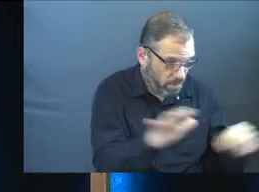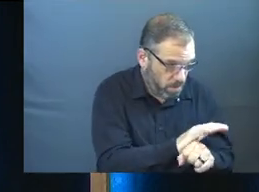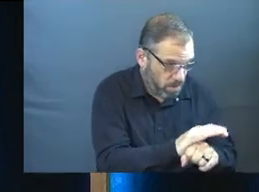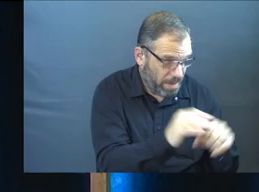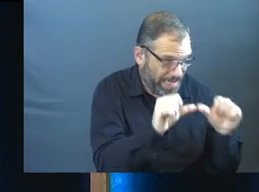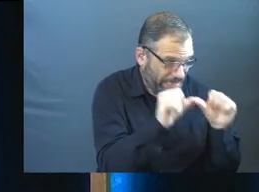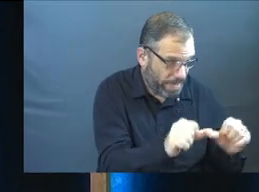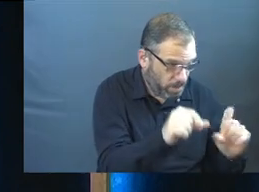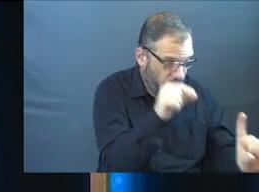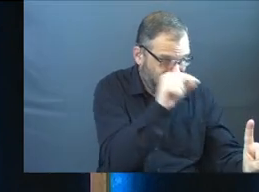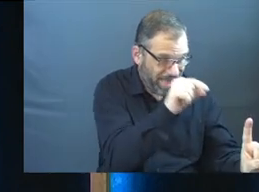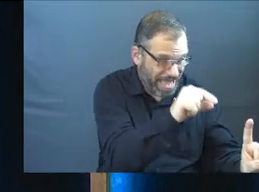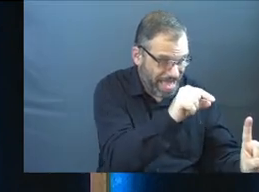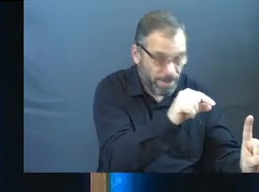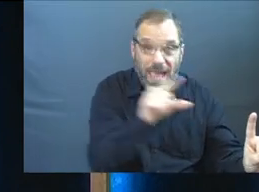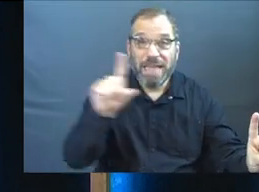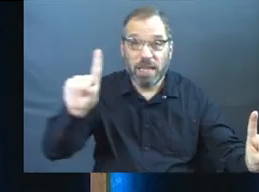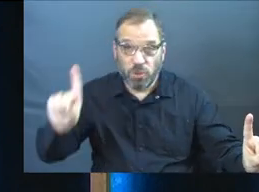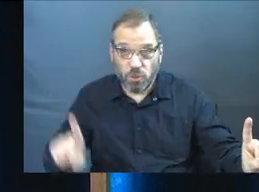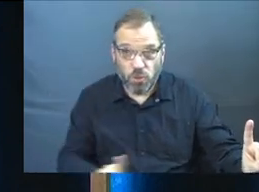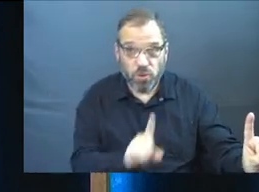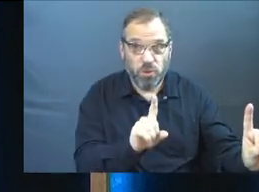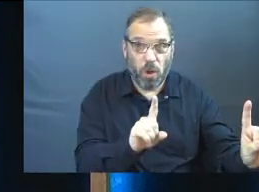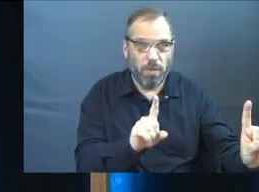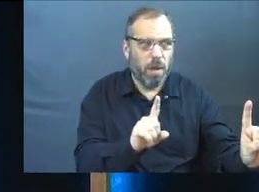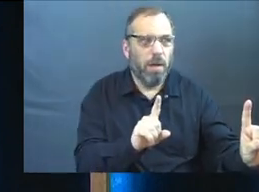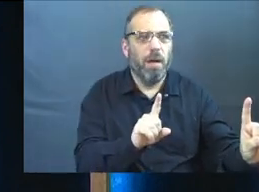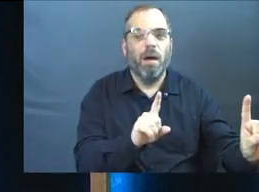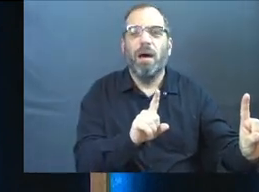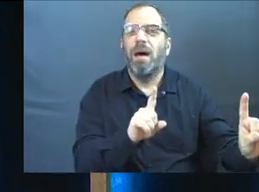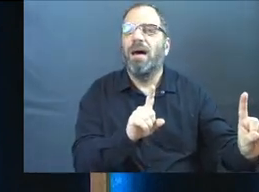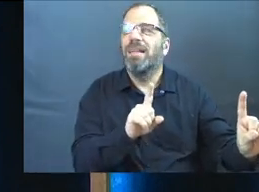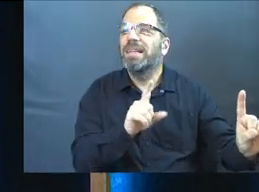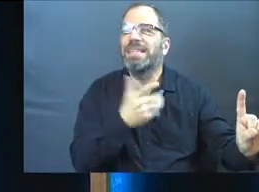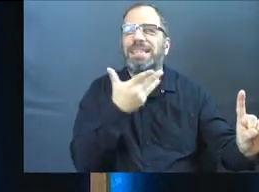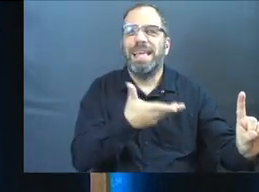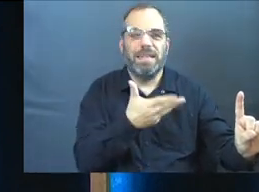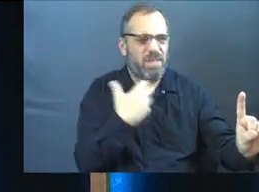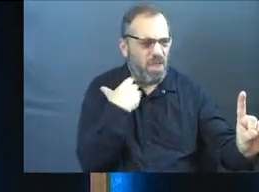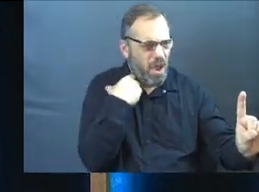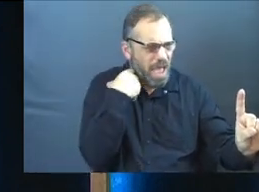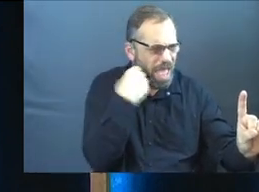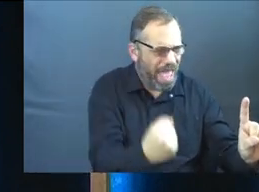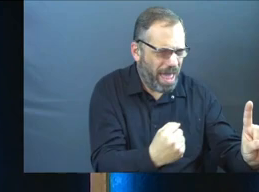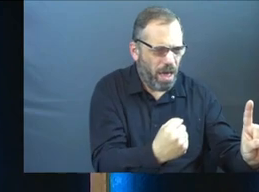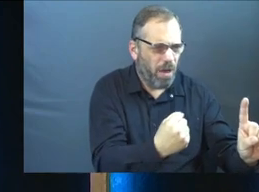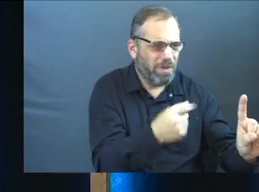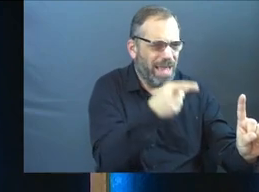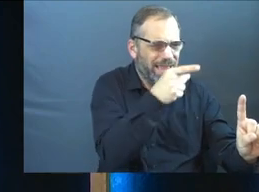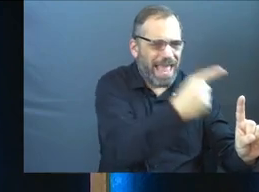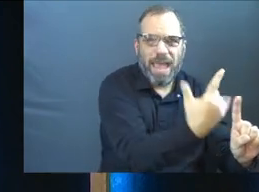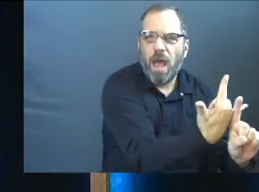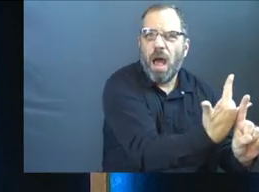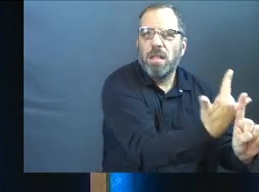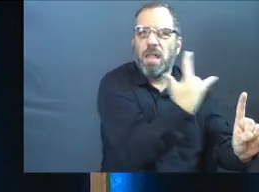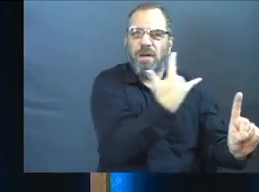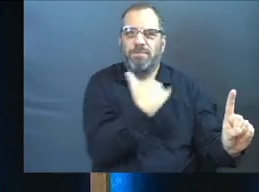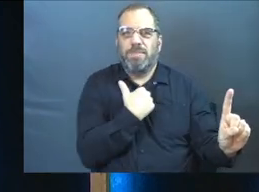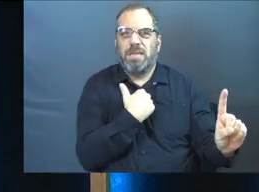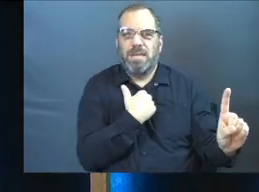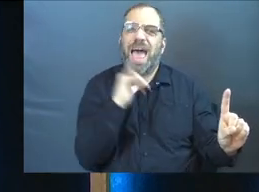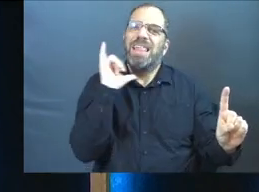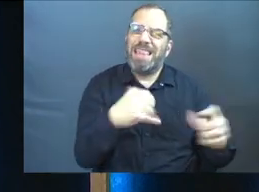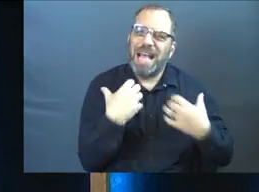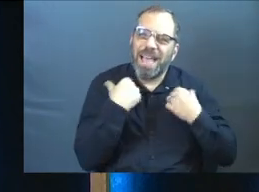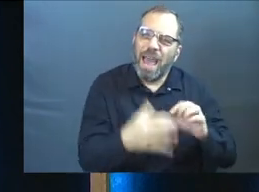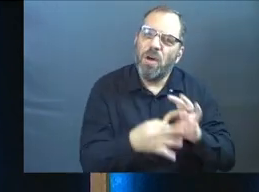and stable, and you come in, then it's out of the overflow of their health that they love you. And that's the